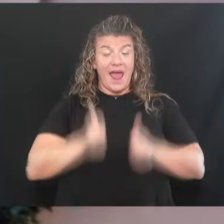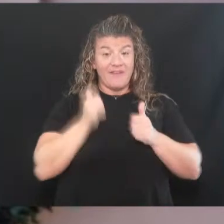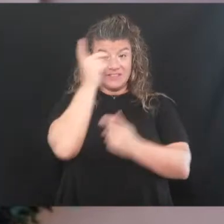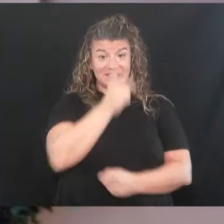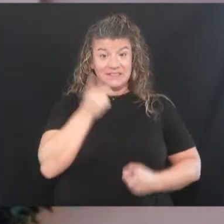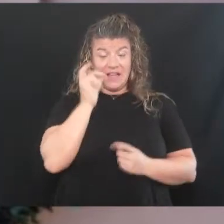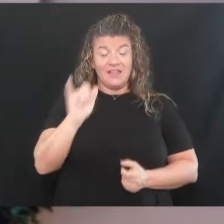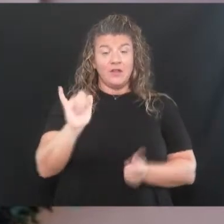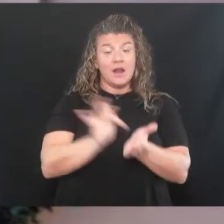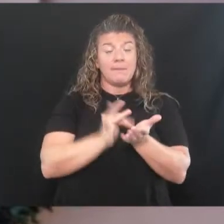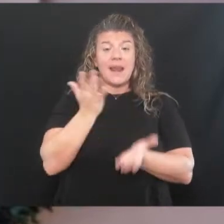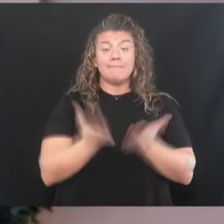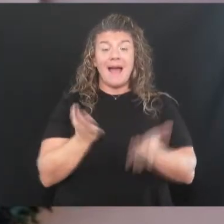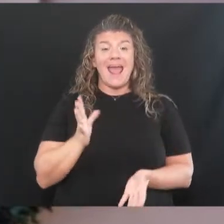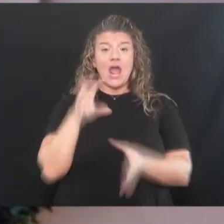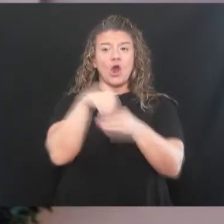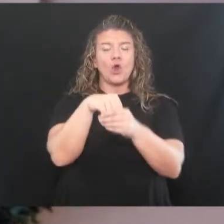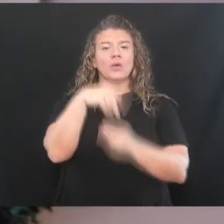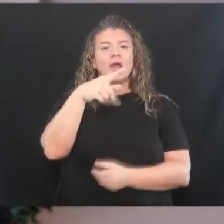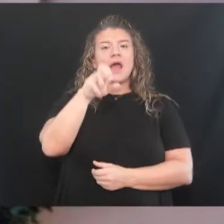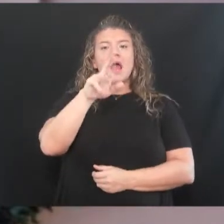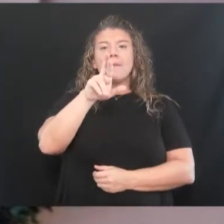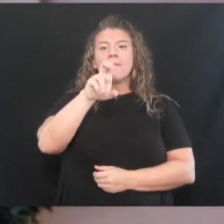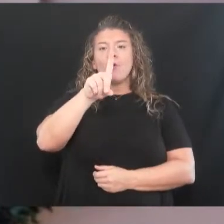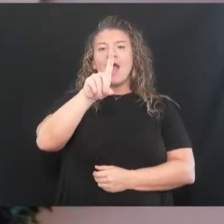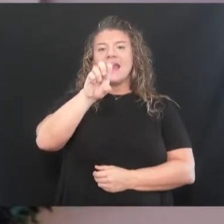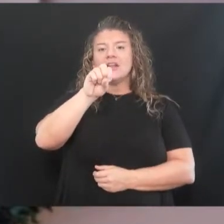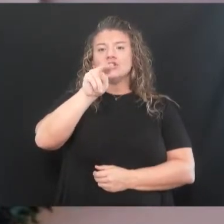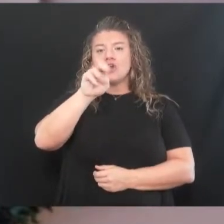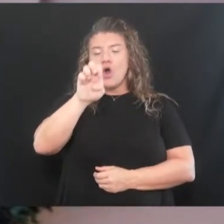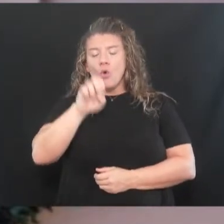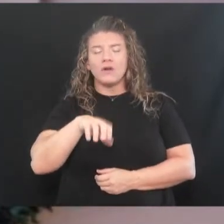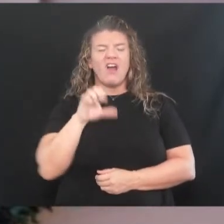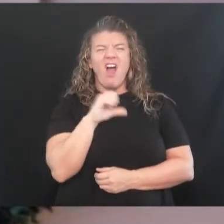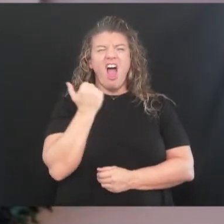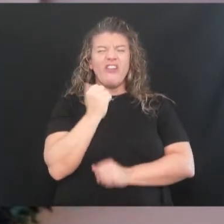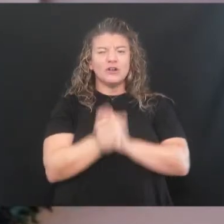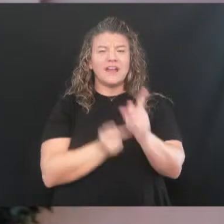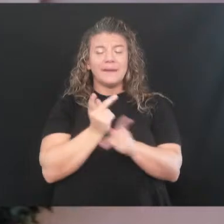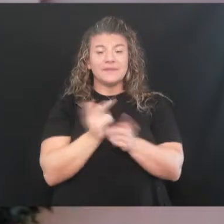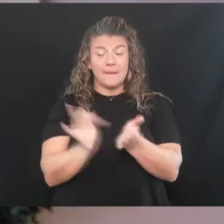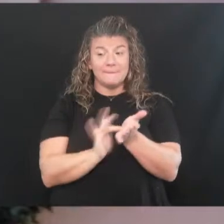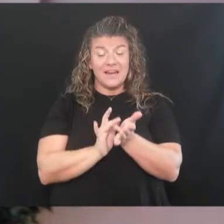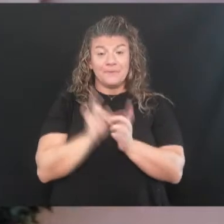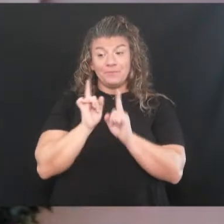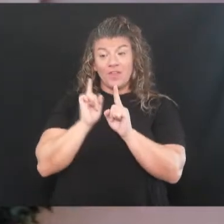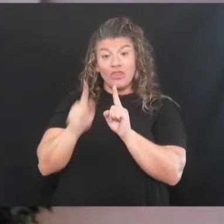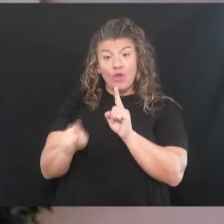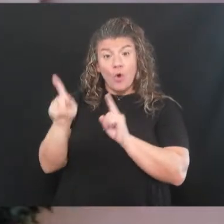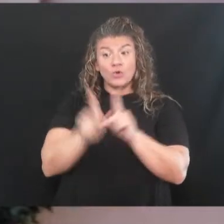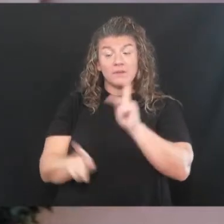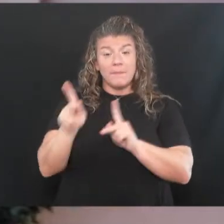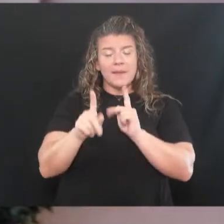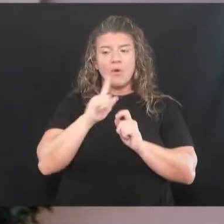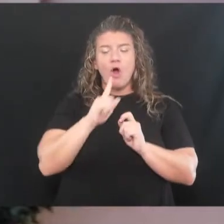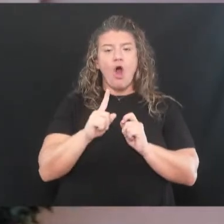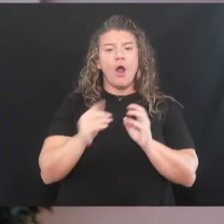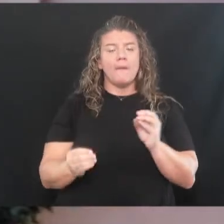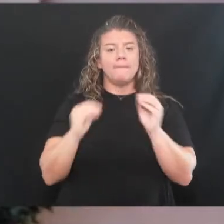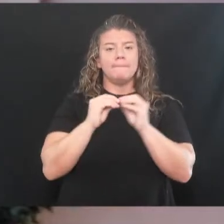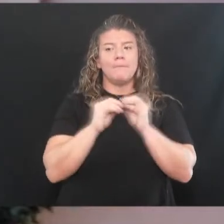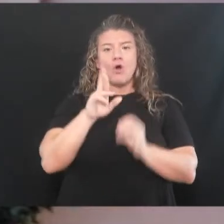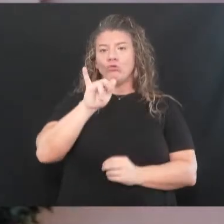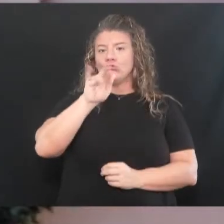might include medicines like prednisone or other like medicines. Then those people are at risk for not having their